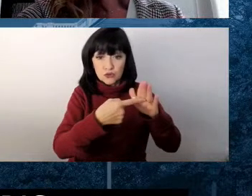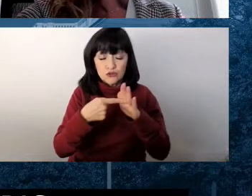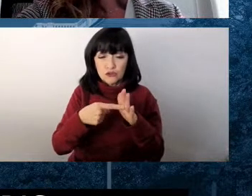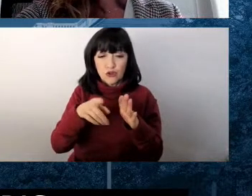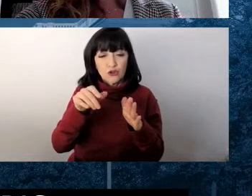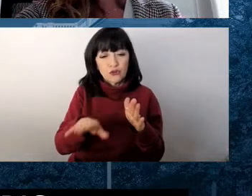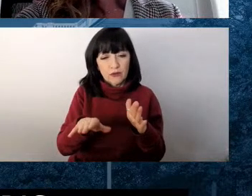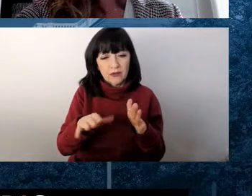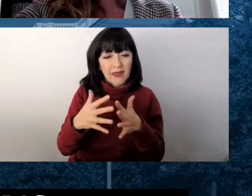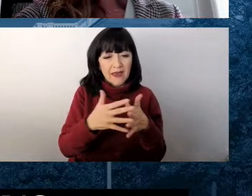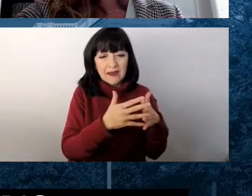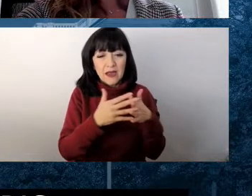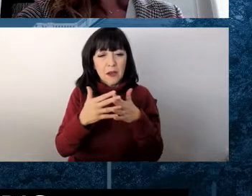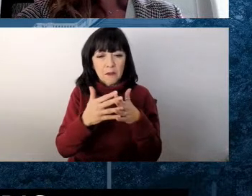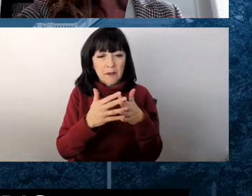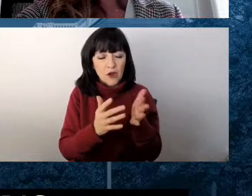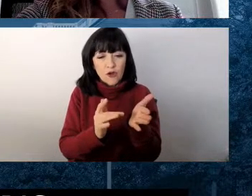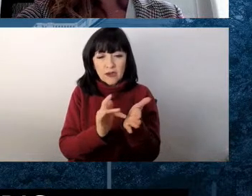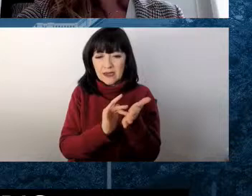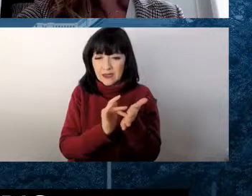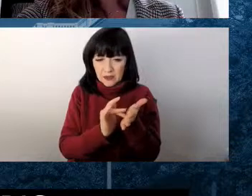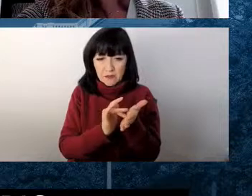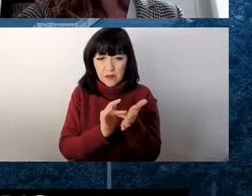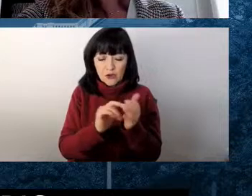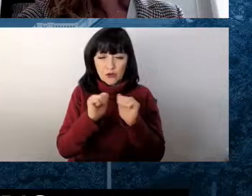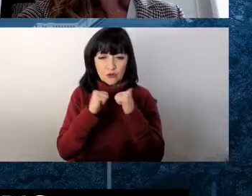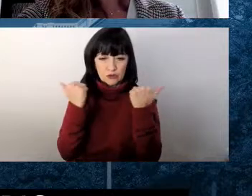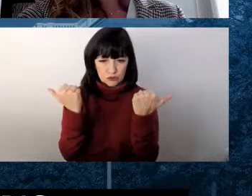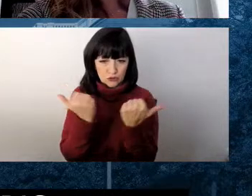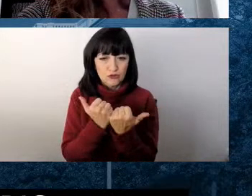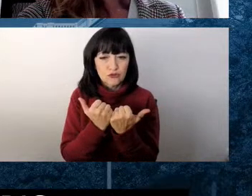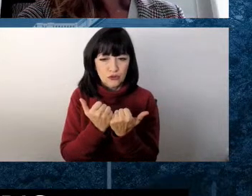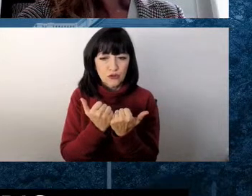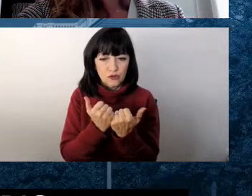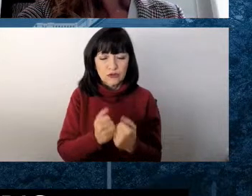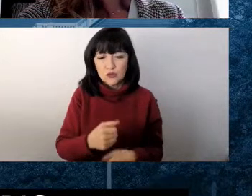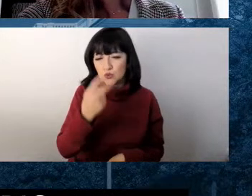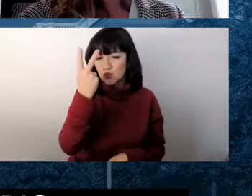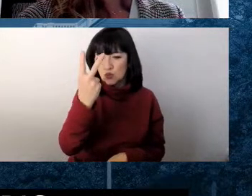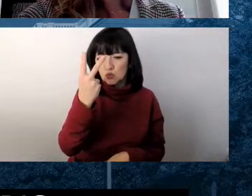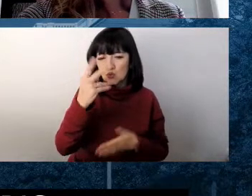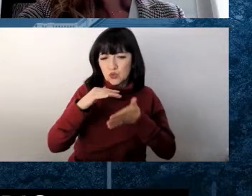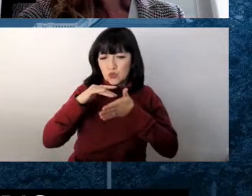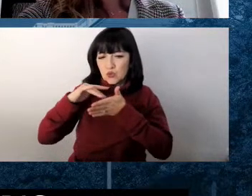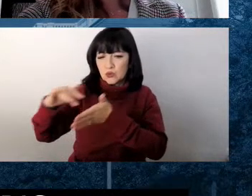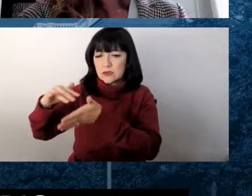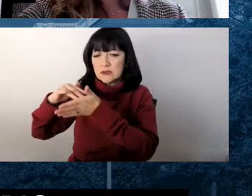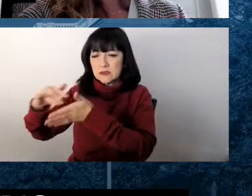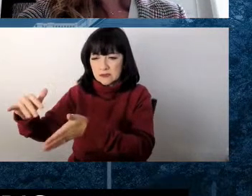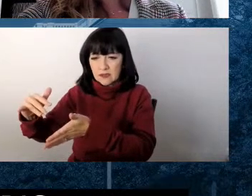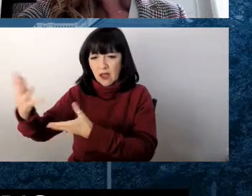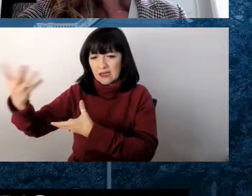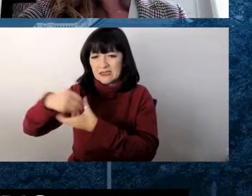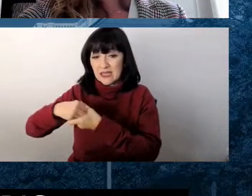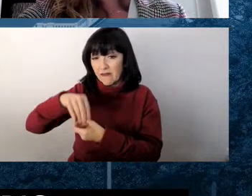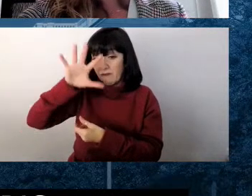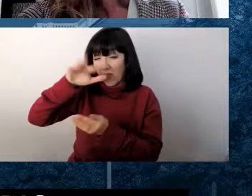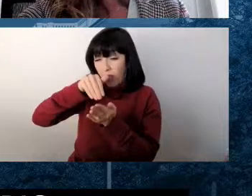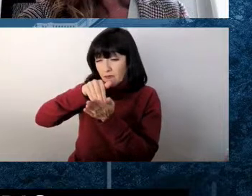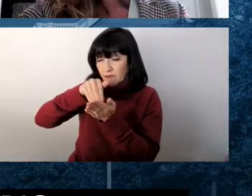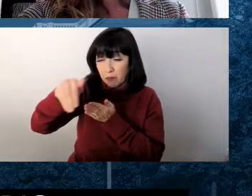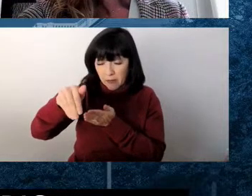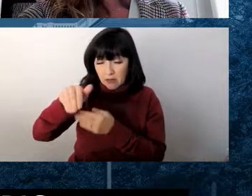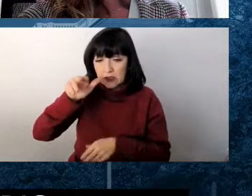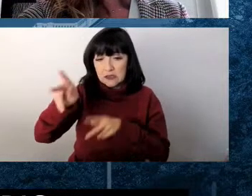Medical Association, or JAMA. In fact, there were 2 studies from Israel involving over 5 million people. And together,